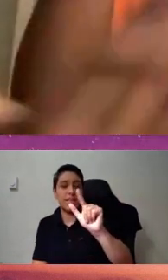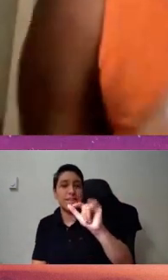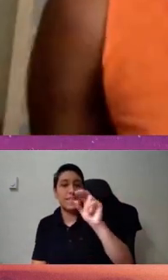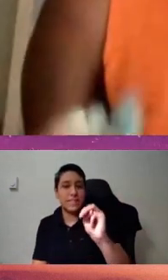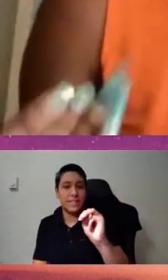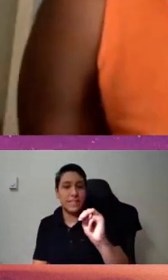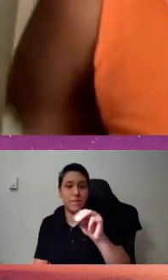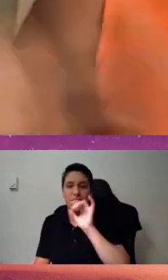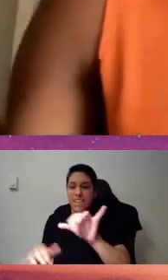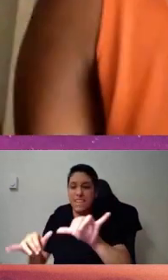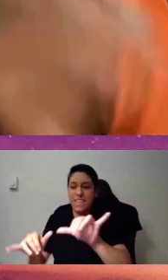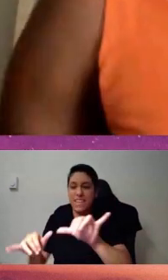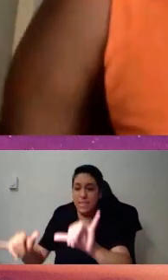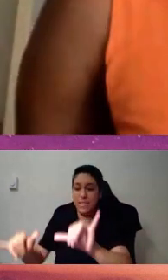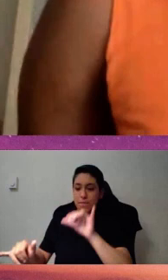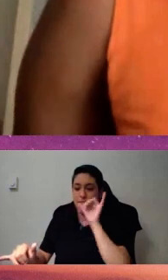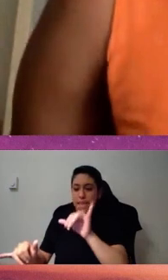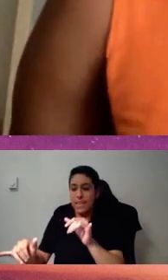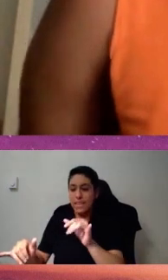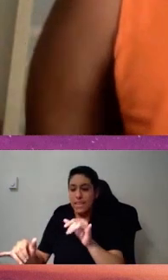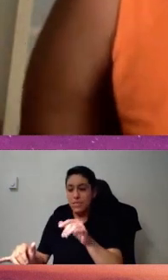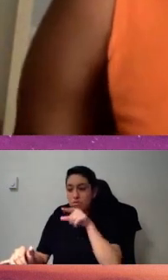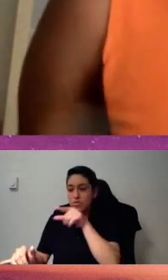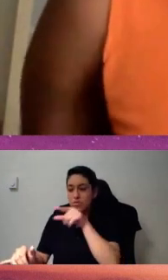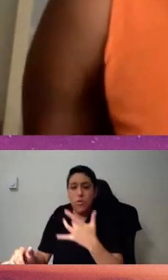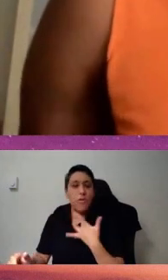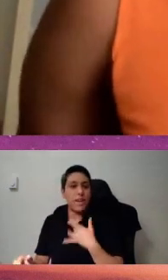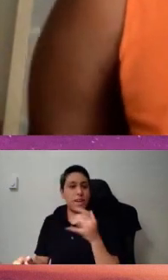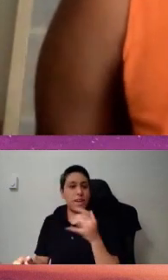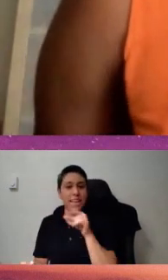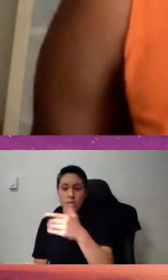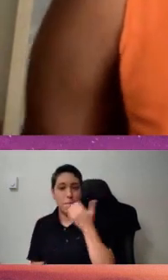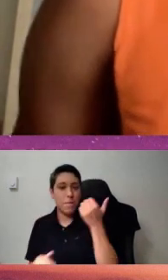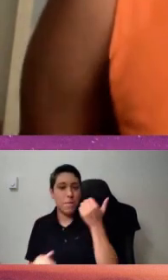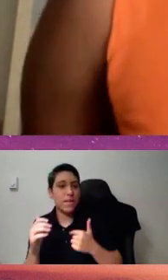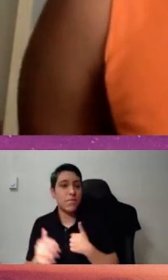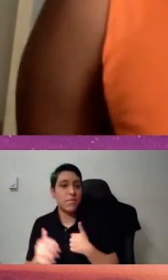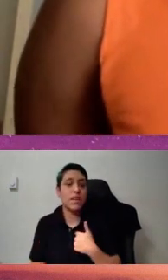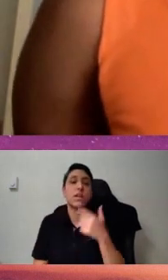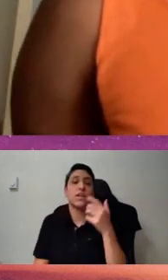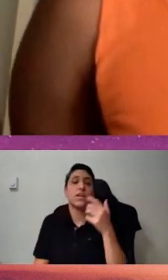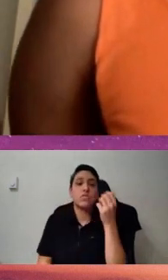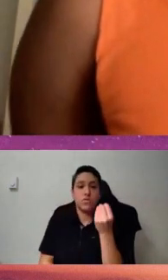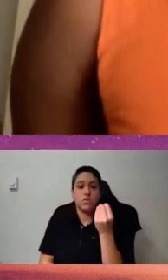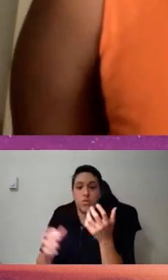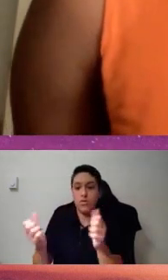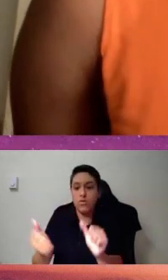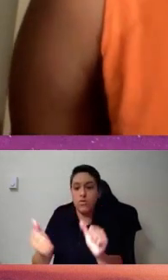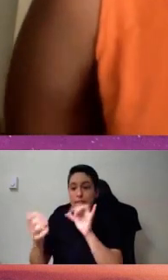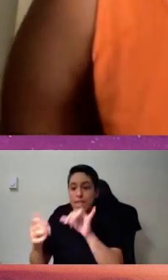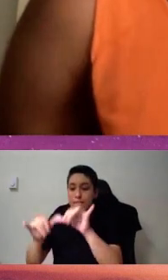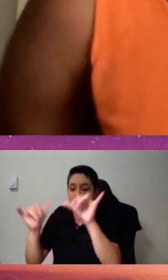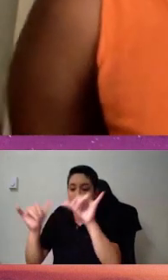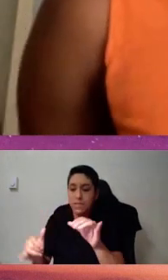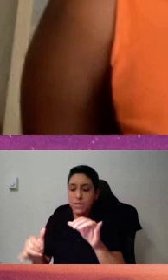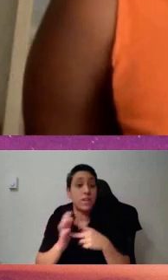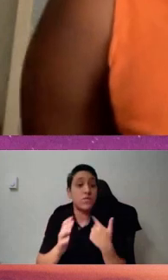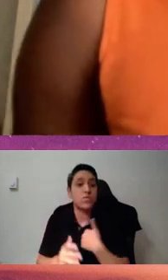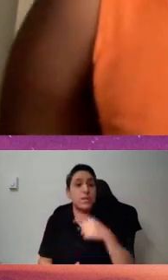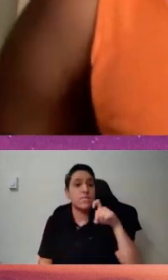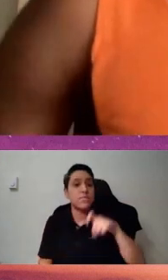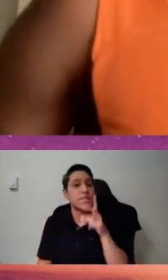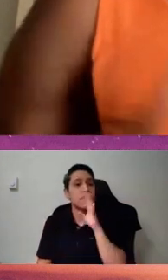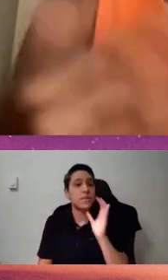that you're better than me. No, decolonization is speaking our mind, and, you know, it's making